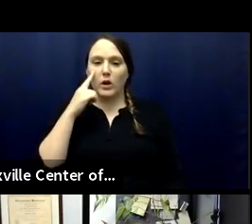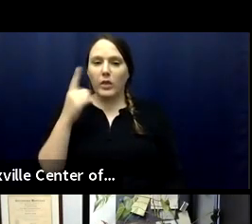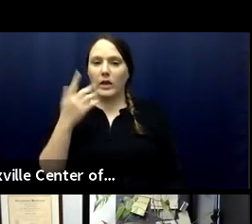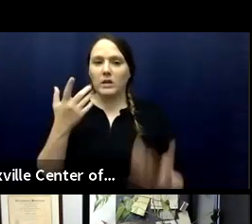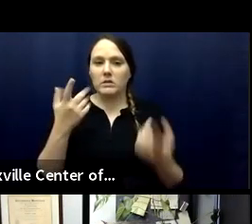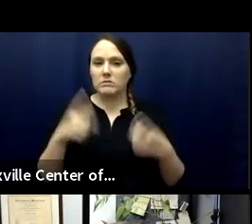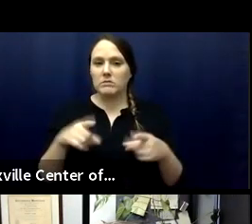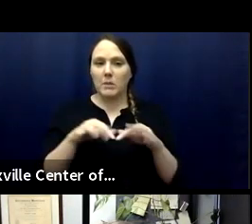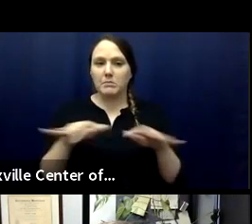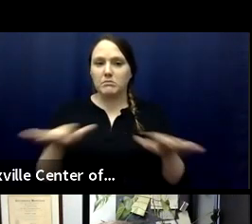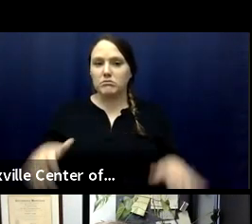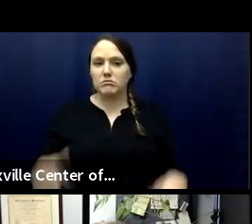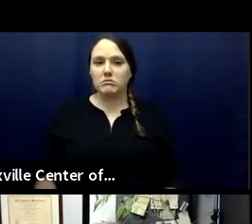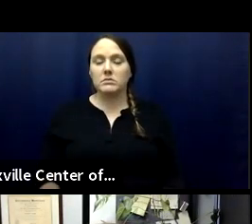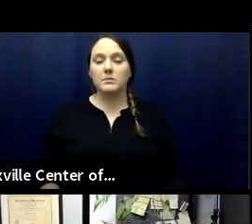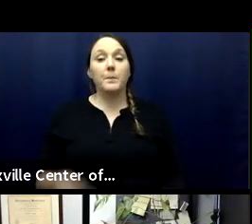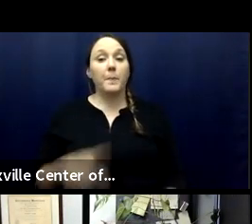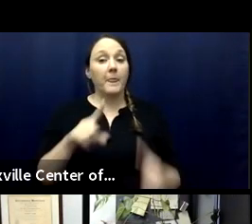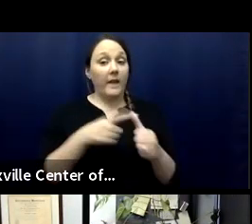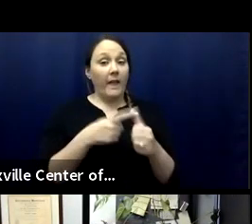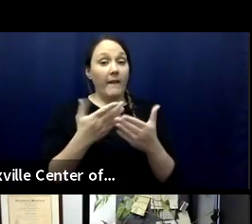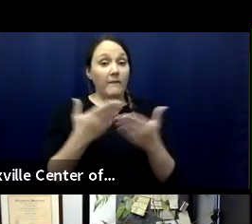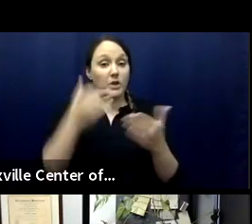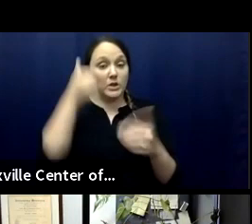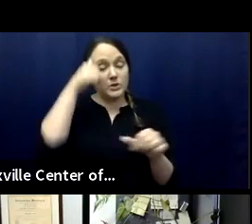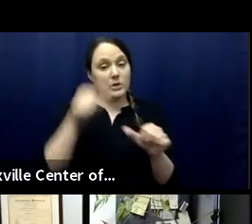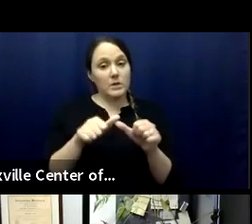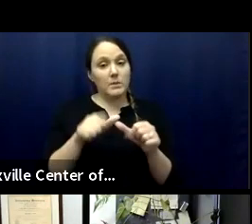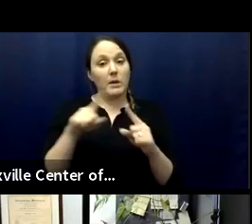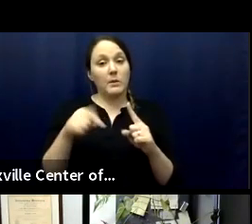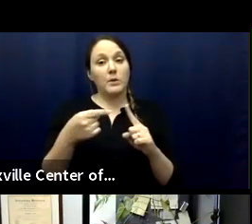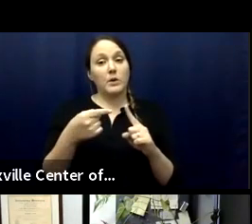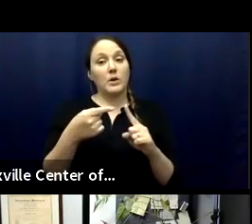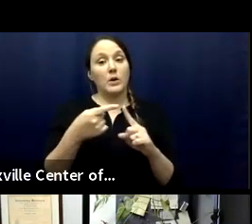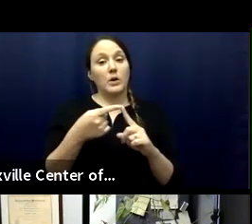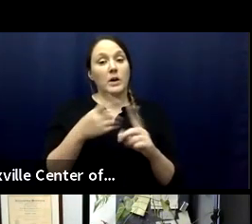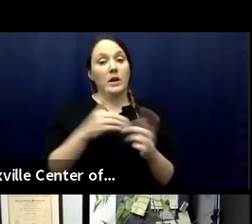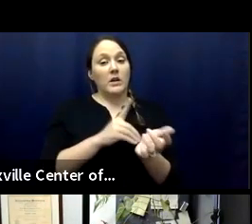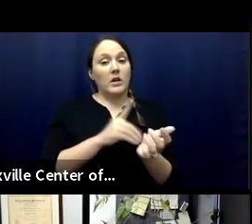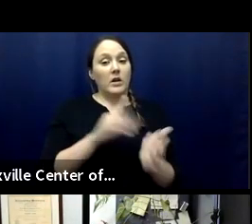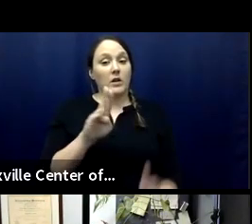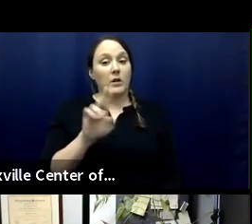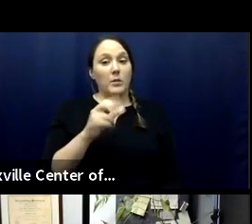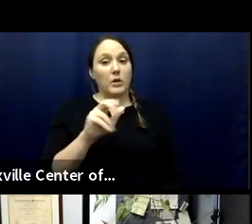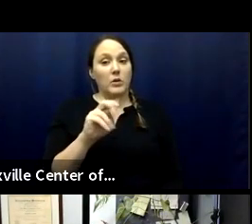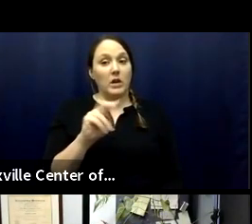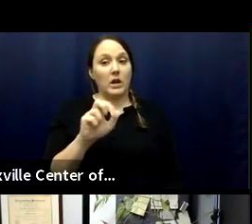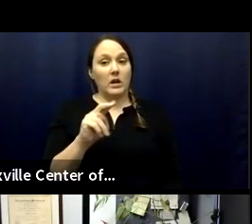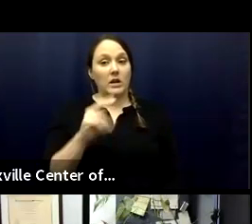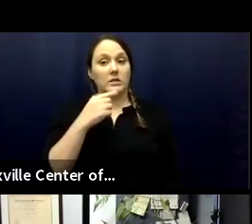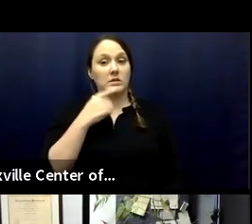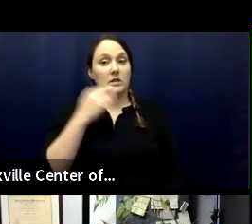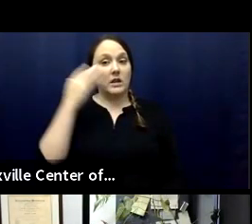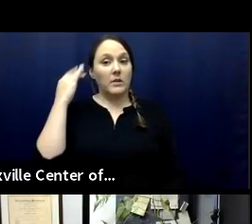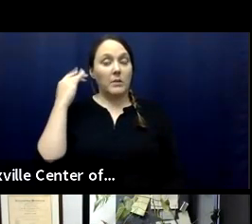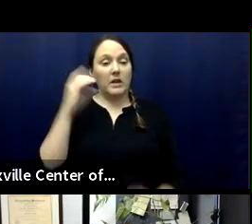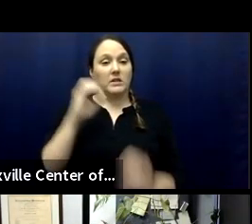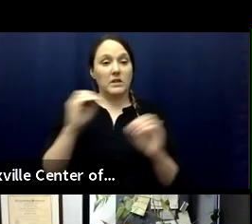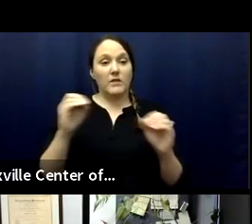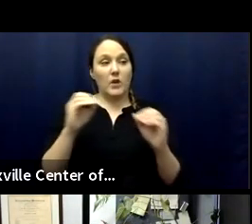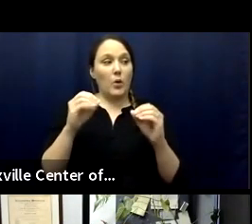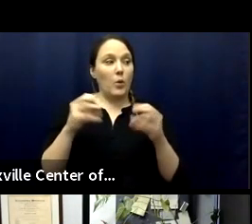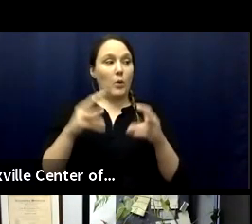this. Well, I think the first thing to remember is when, as Dr. Buchanan has stated in the past, we have no way of auditing anyone's